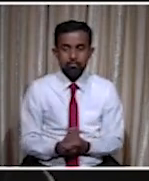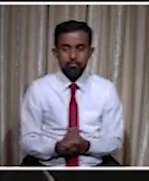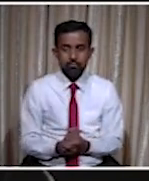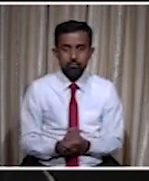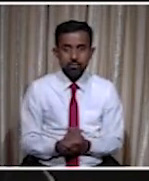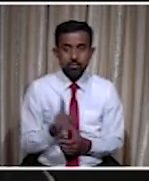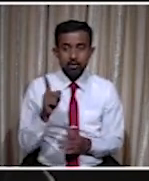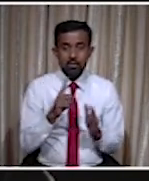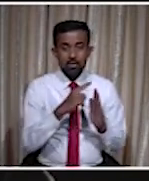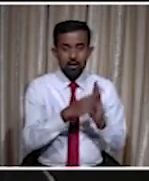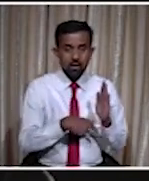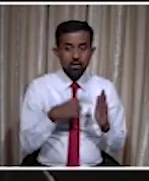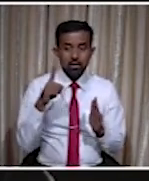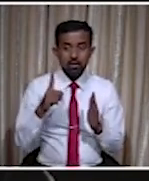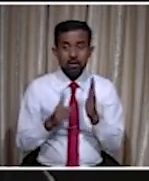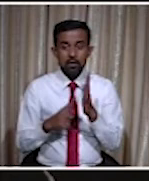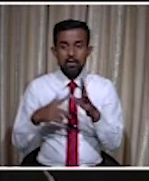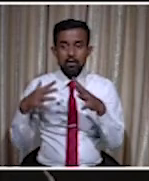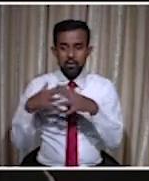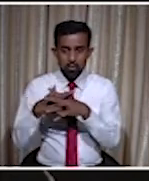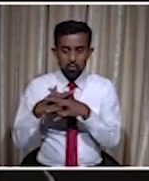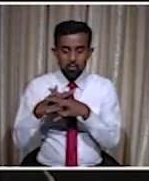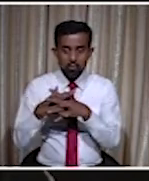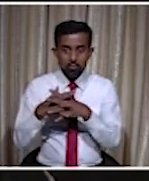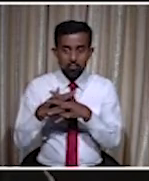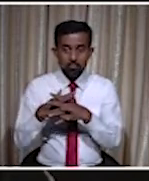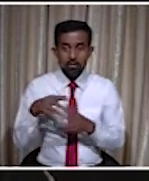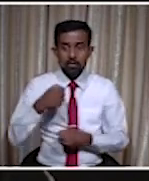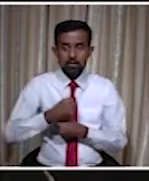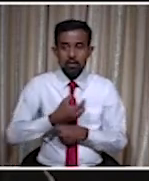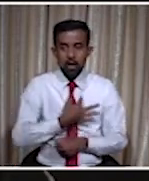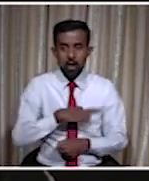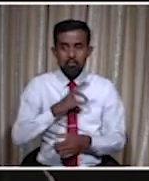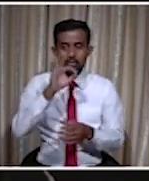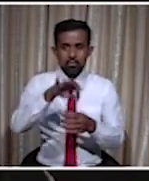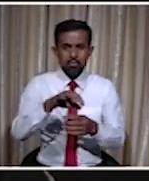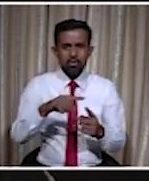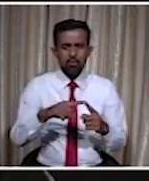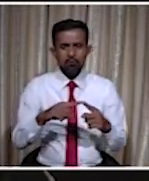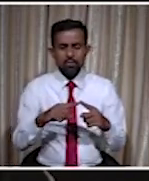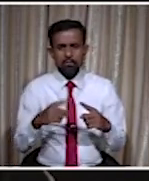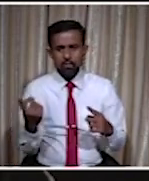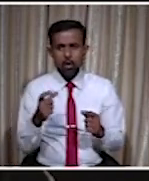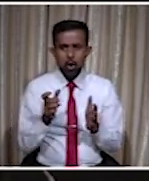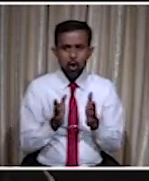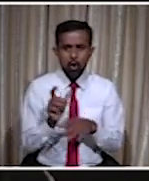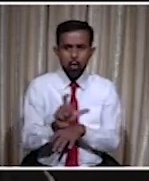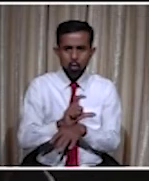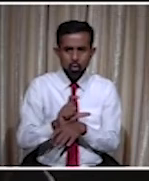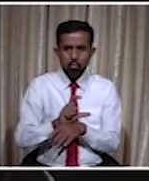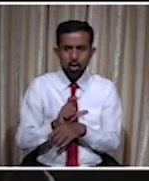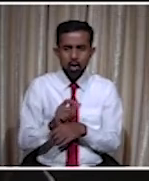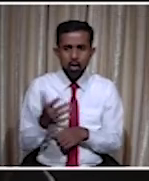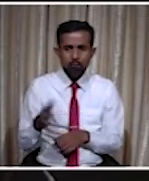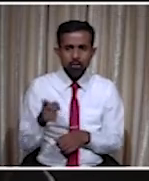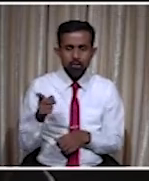Similarly, there was another commission appointed, a commission to look at the dangers posed to the